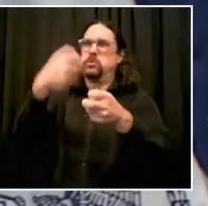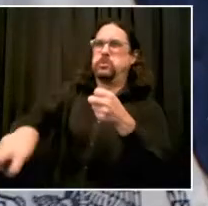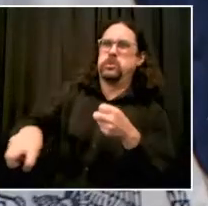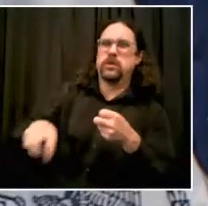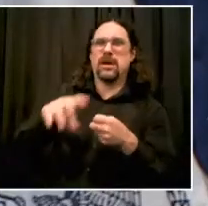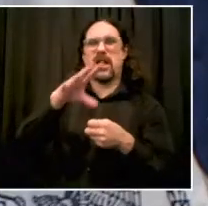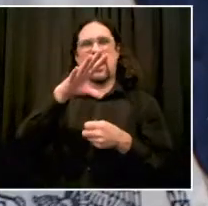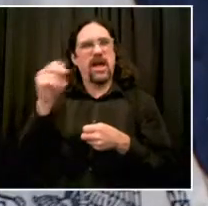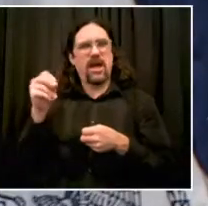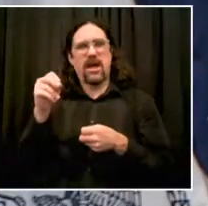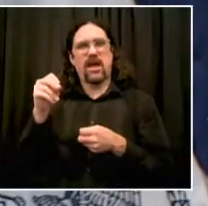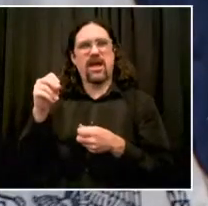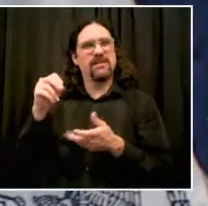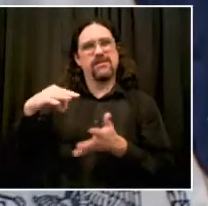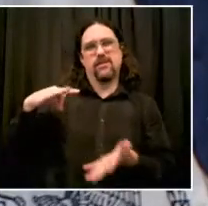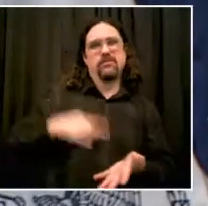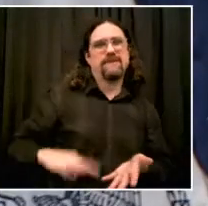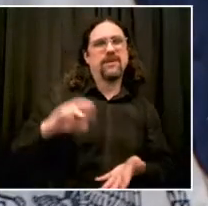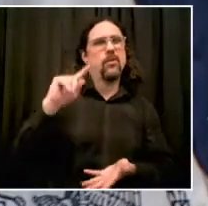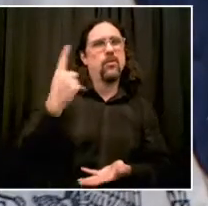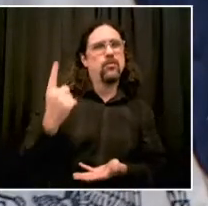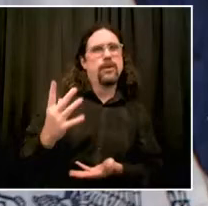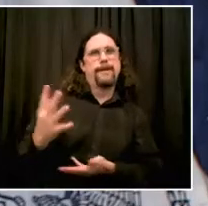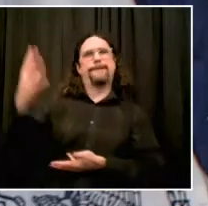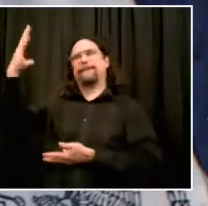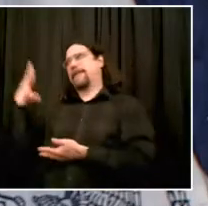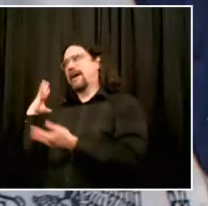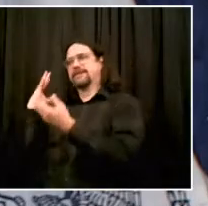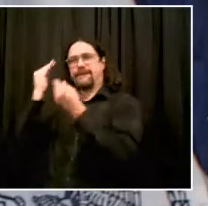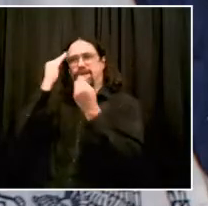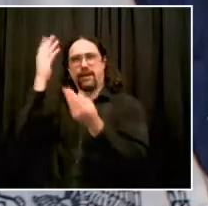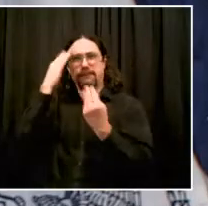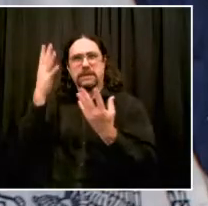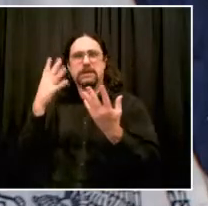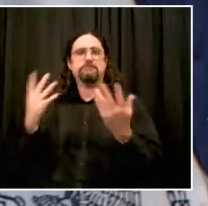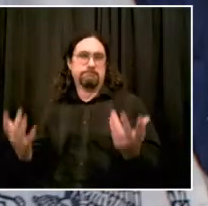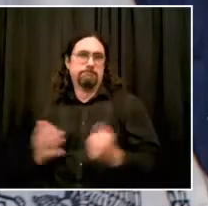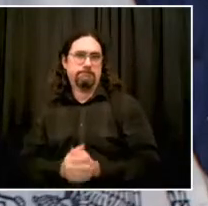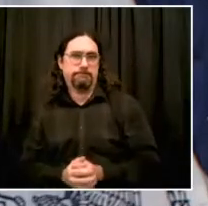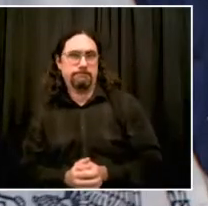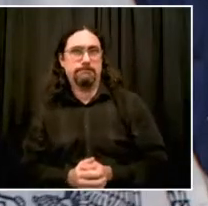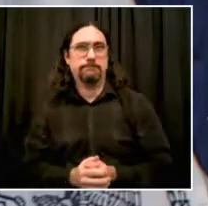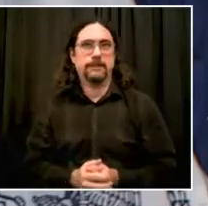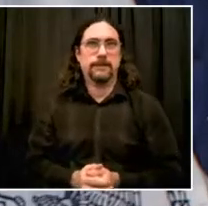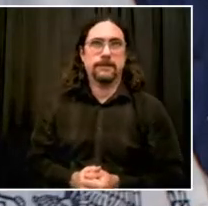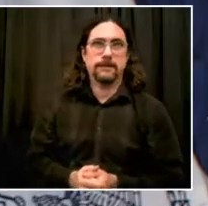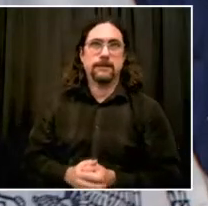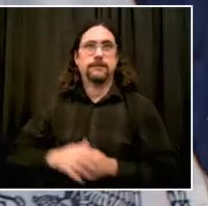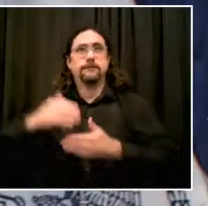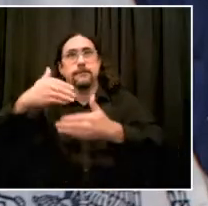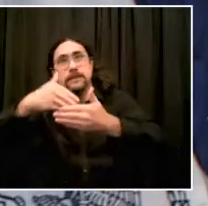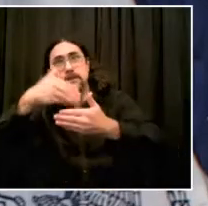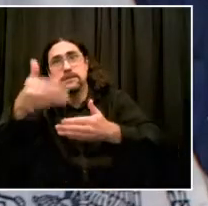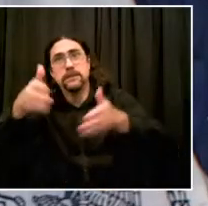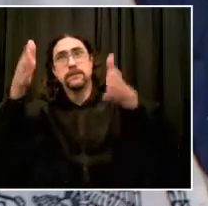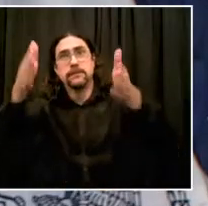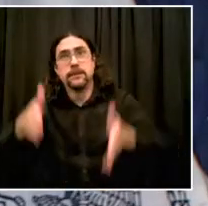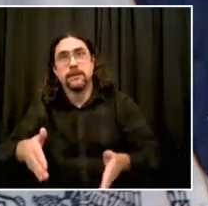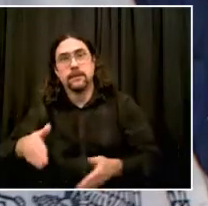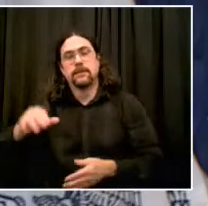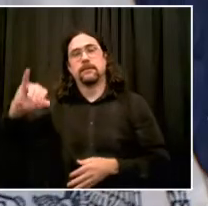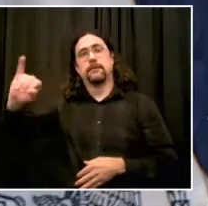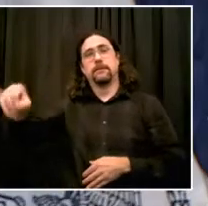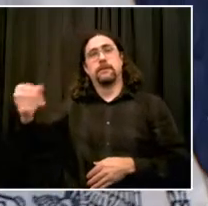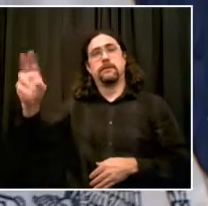Hey, good morning, Mr. Mayor. How you doing? Good, Julia. How are you? Good. Just yesterday, we saw a federal judge